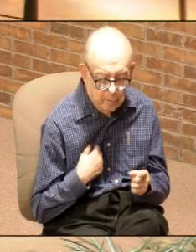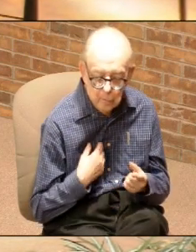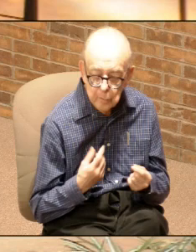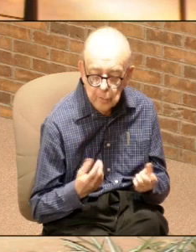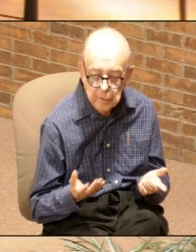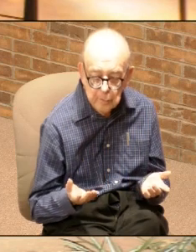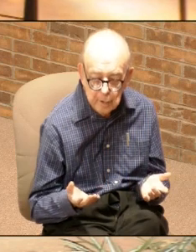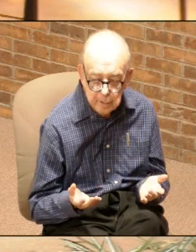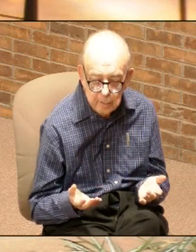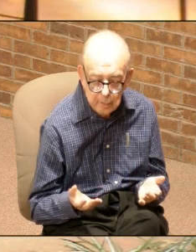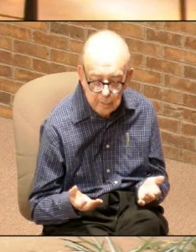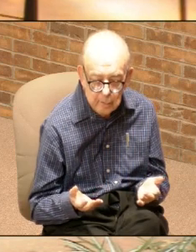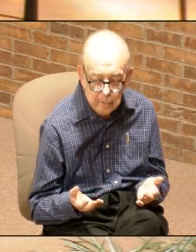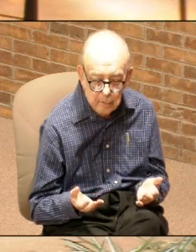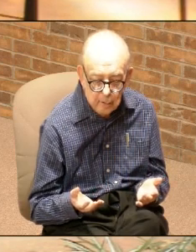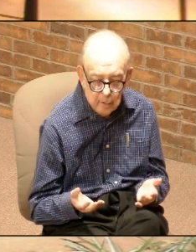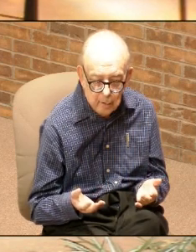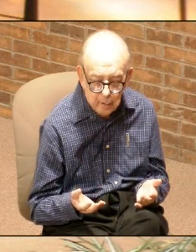doing?